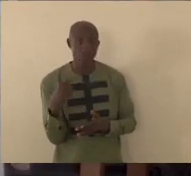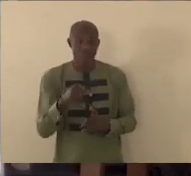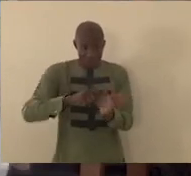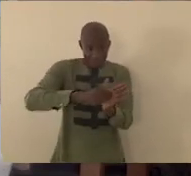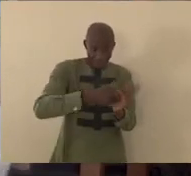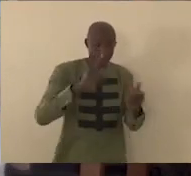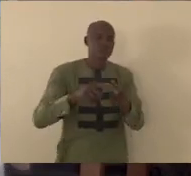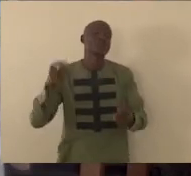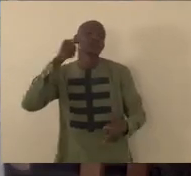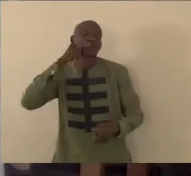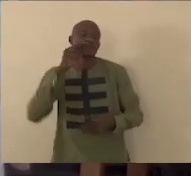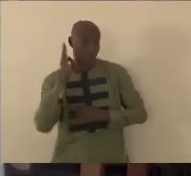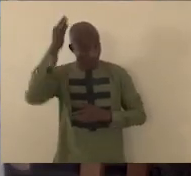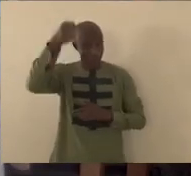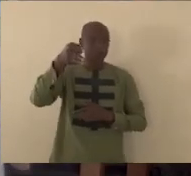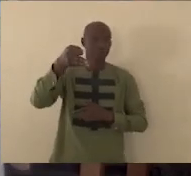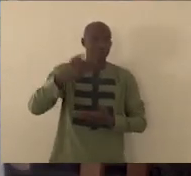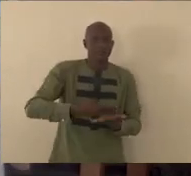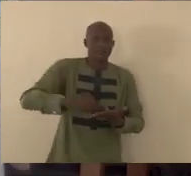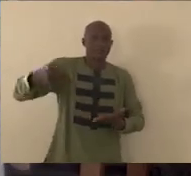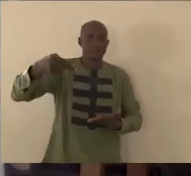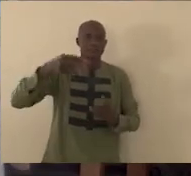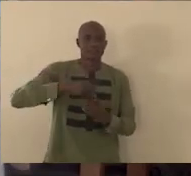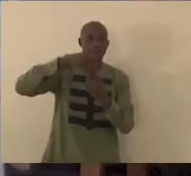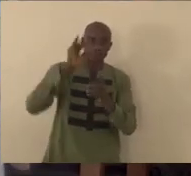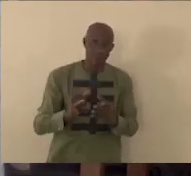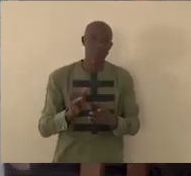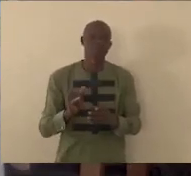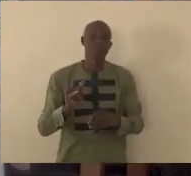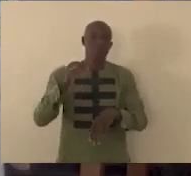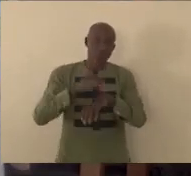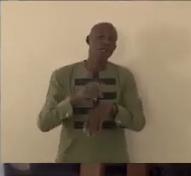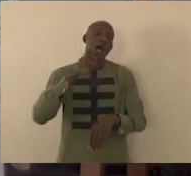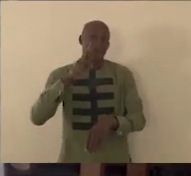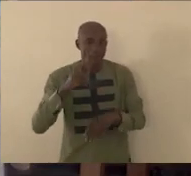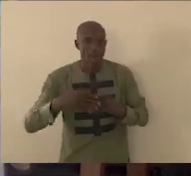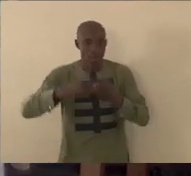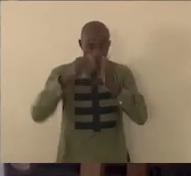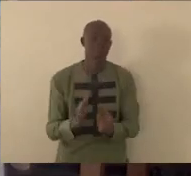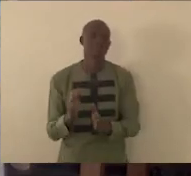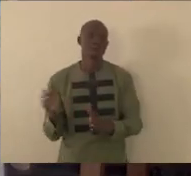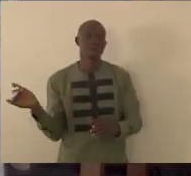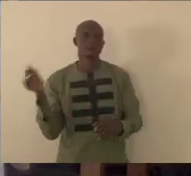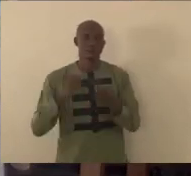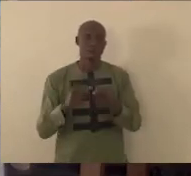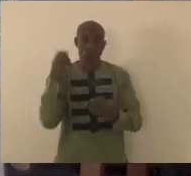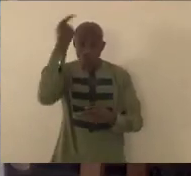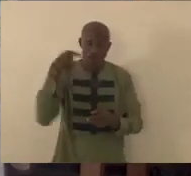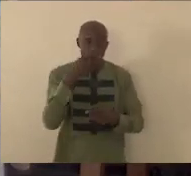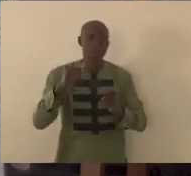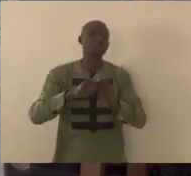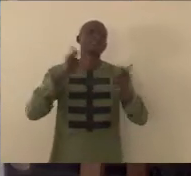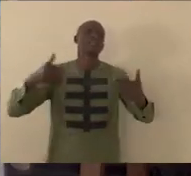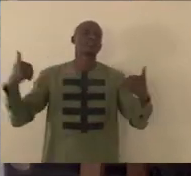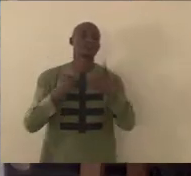"The key to Nigeria's future lies especially in the hands of her leaders. To face the enormous